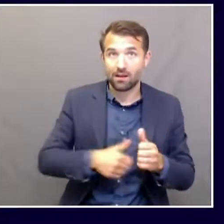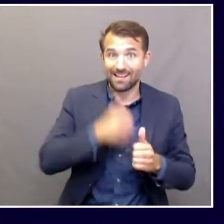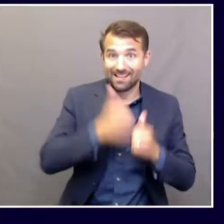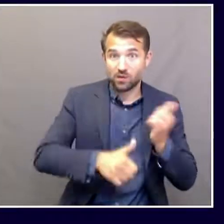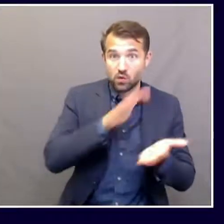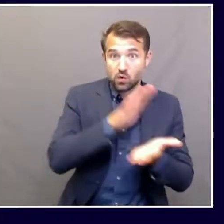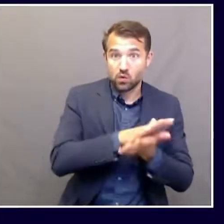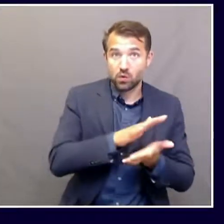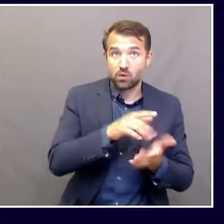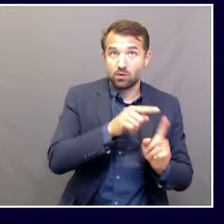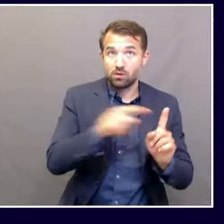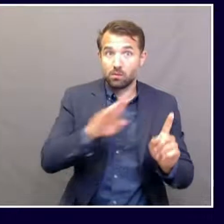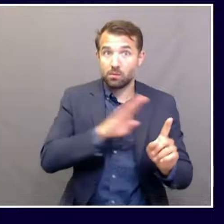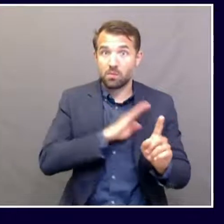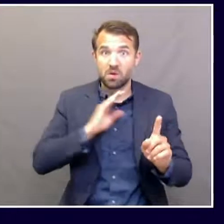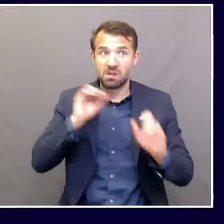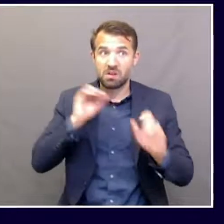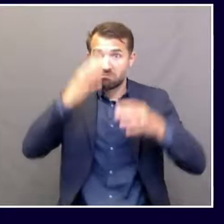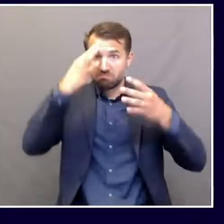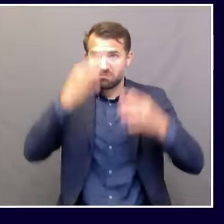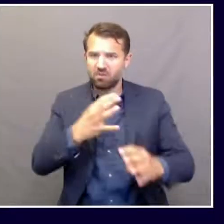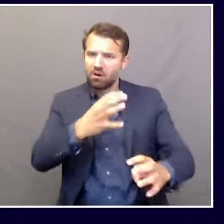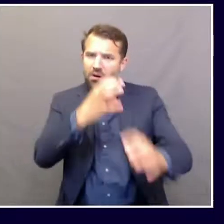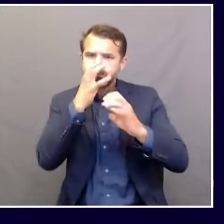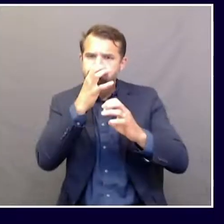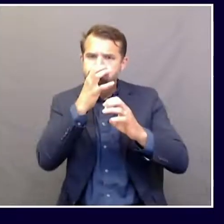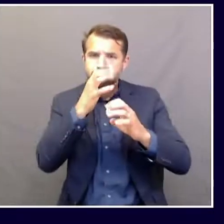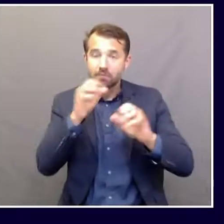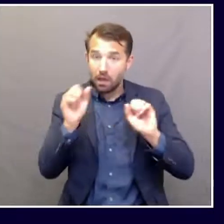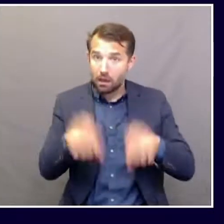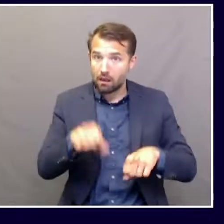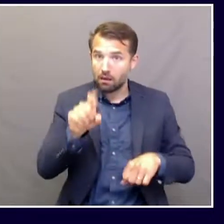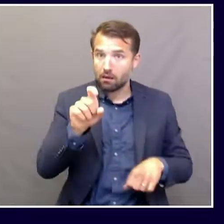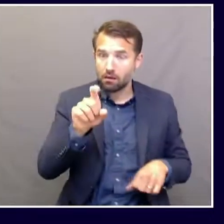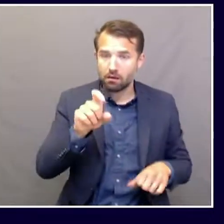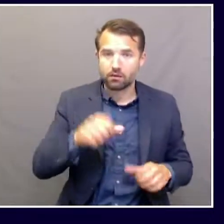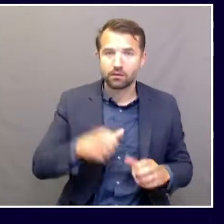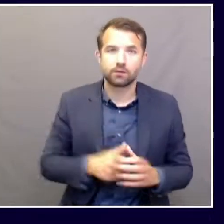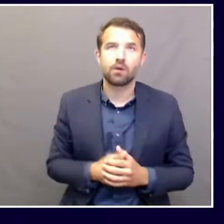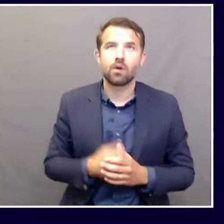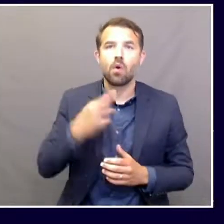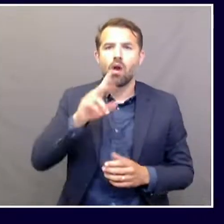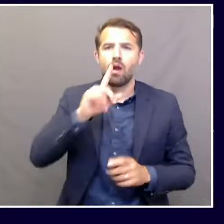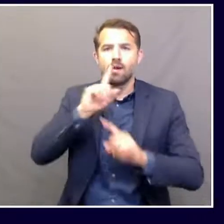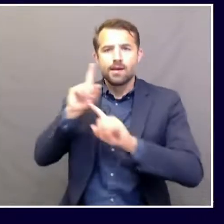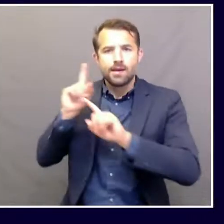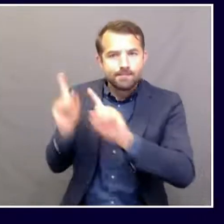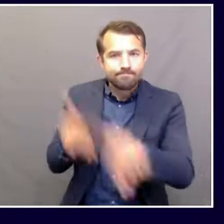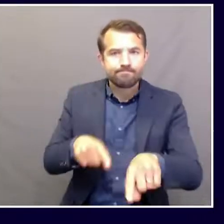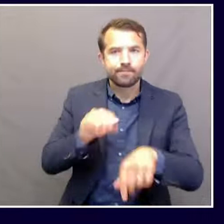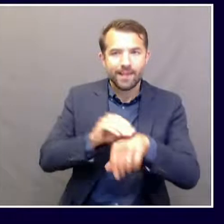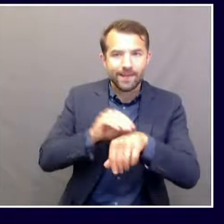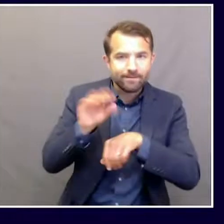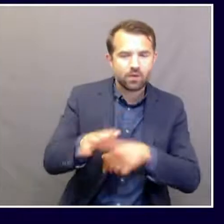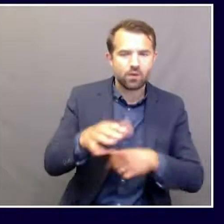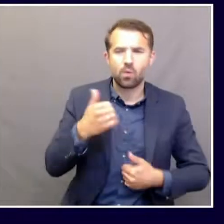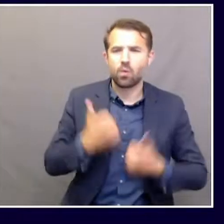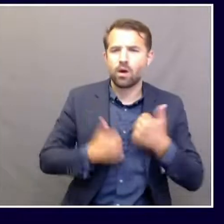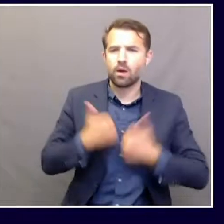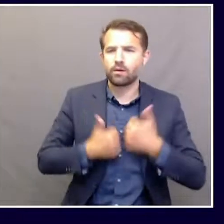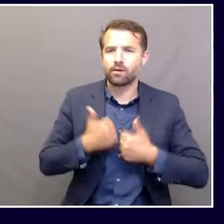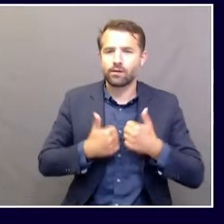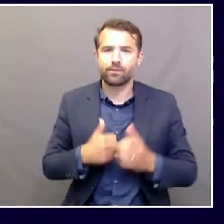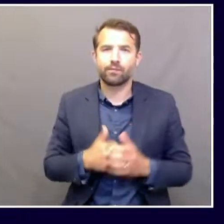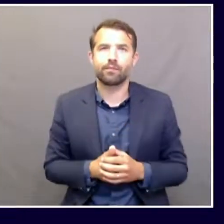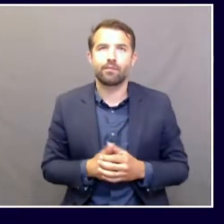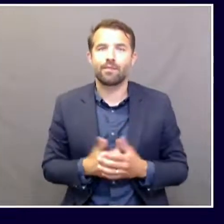So I do refer detailed questions over to the Department of Education, but I can speak to the fact that Governor Mills,